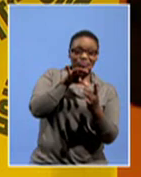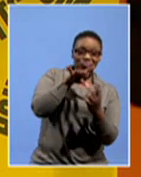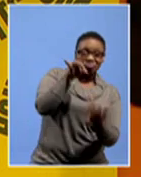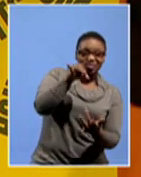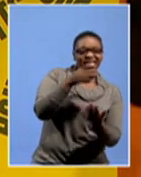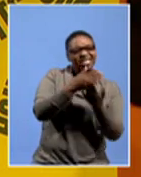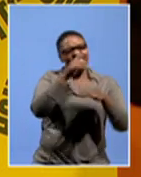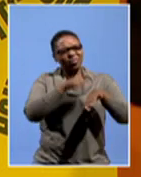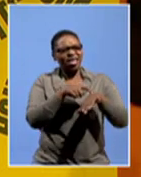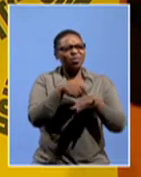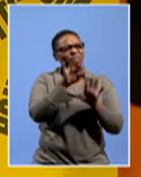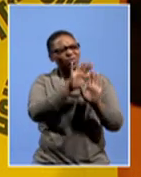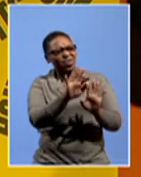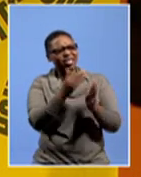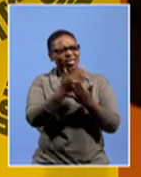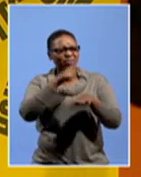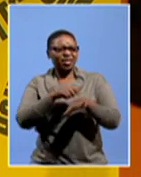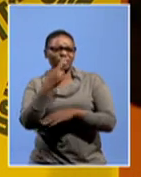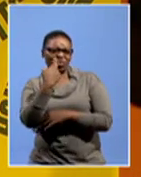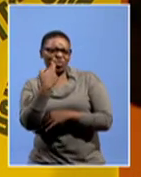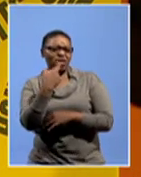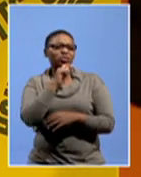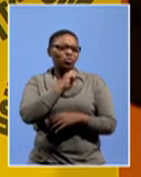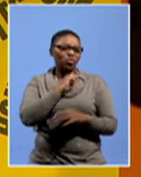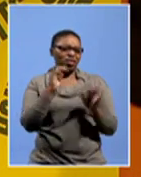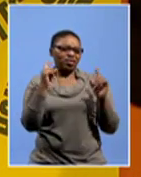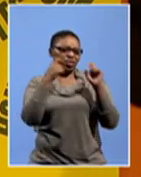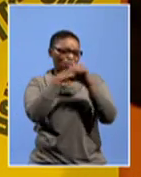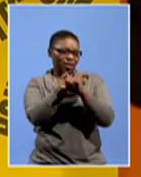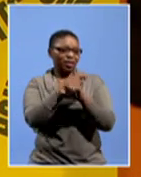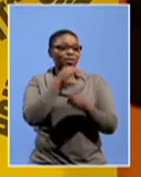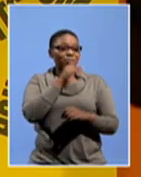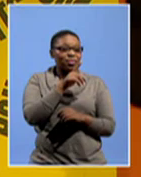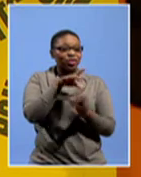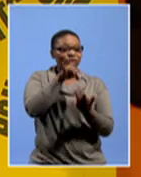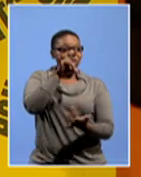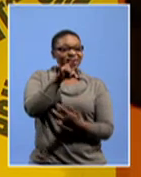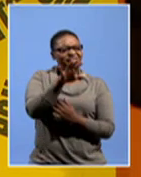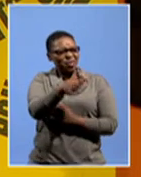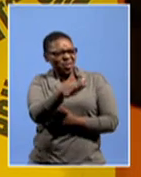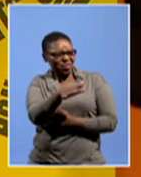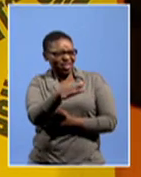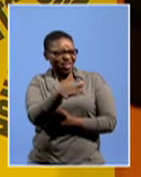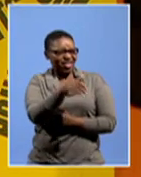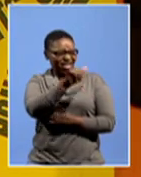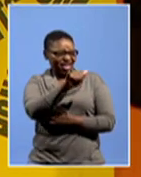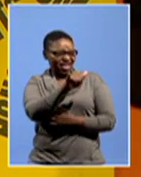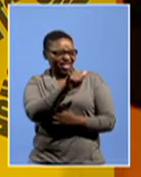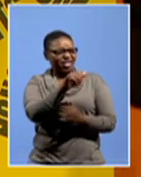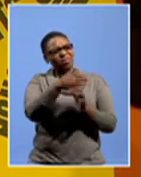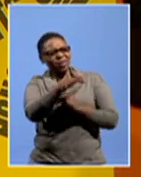Sometimes red and sometimes green. They managed to trick all of us. Huh? So that means you're choosing a maybe. I'm choosing it, well, maybe, sometimes